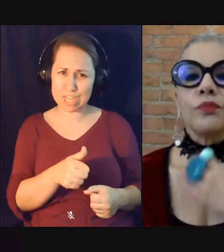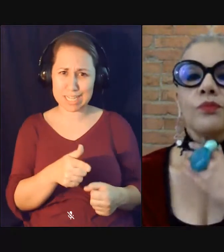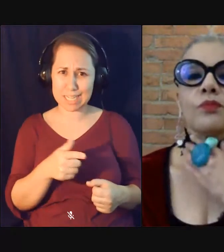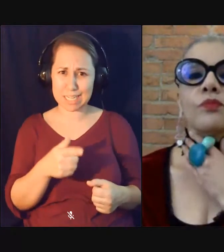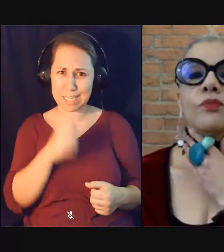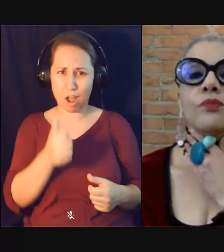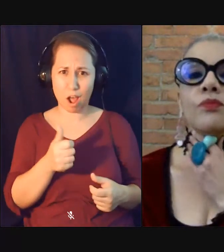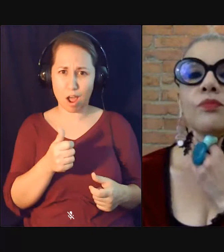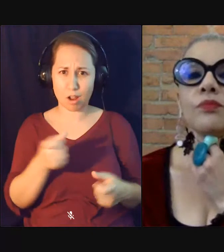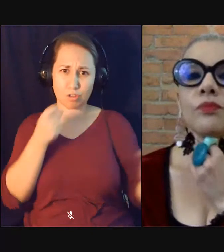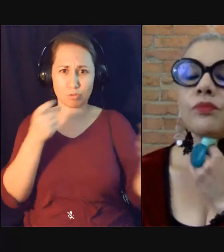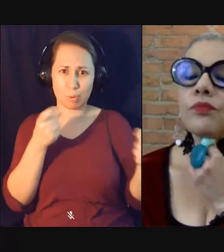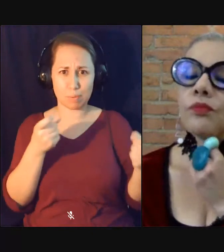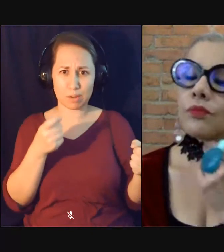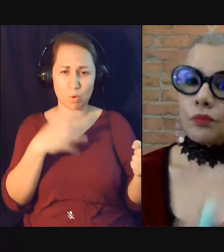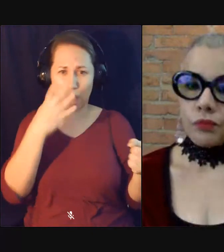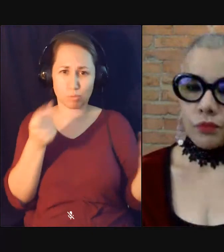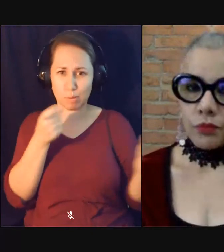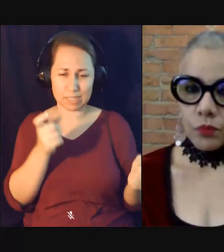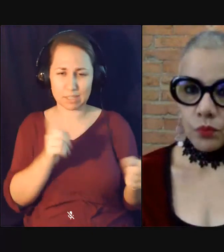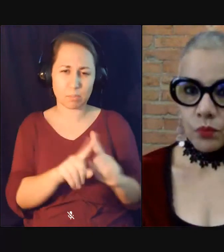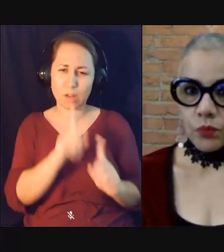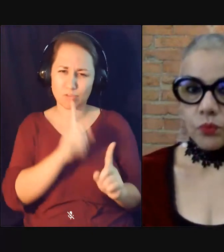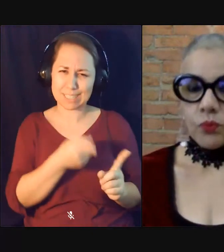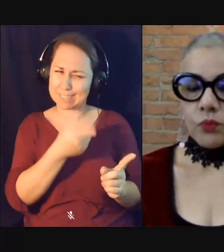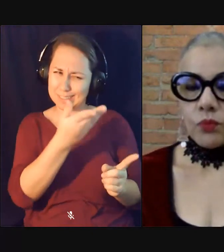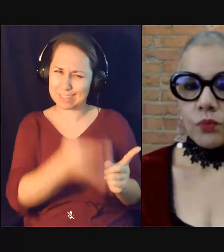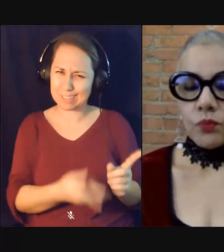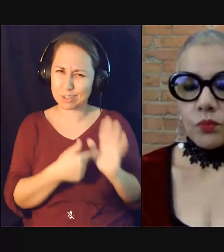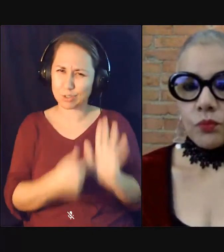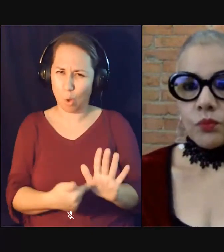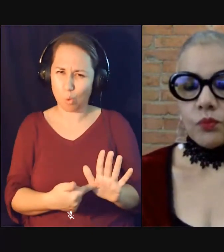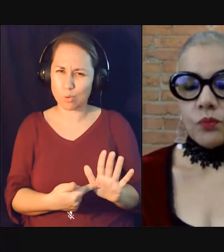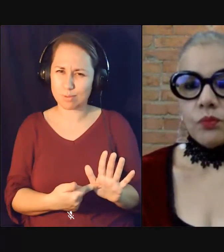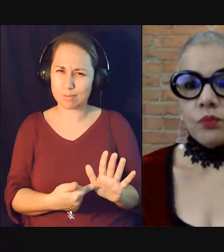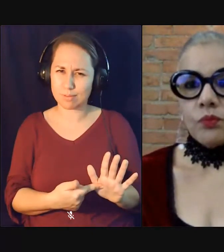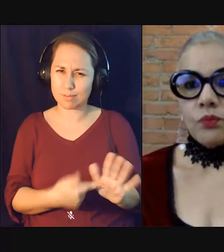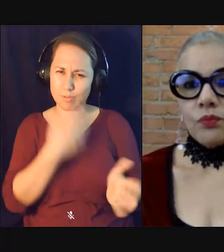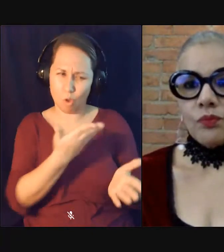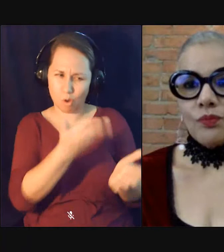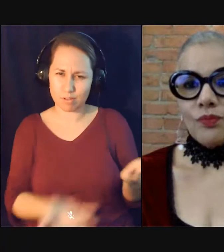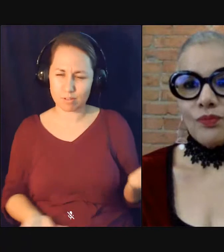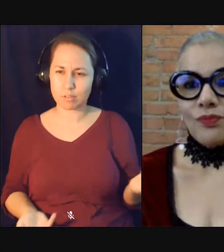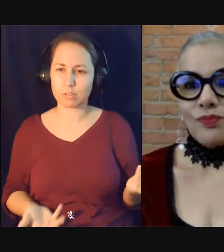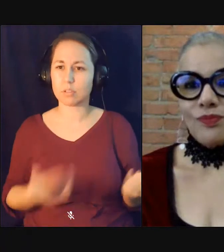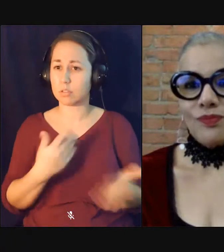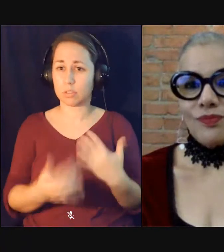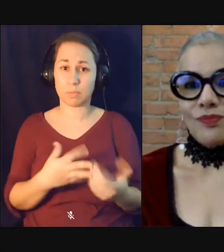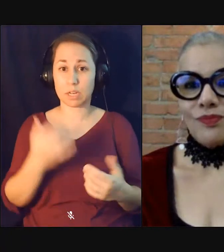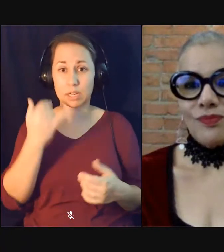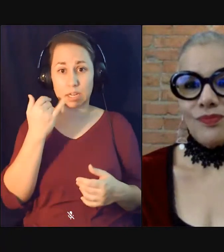organization. There will always be people who, just because Candace Owens is a Republican speaker doesn't mean